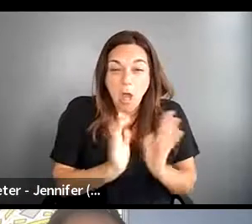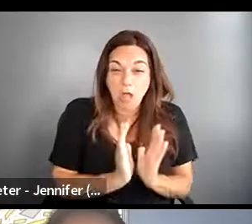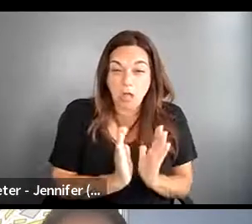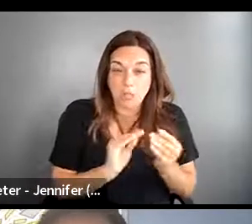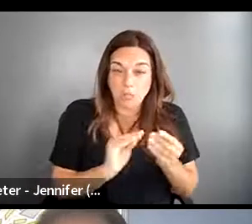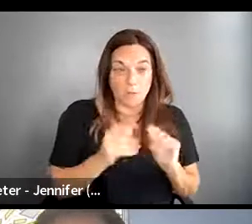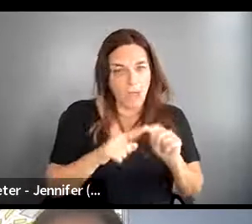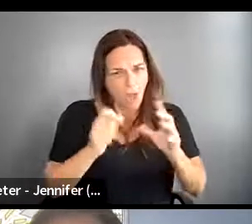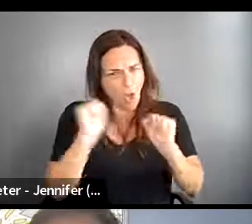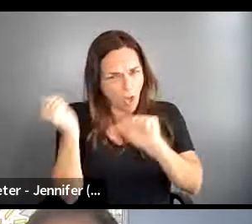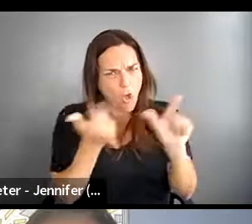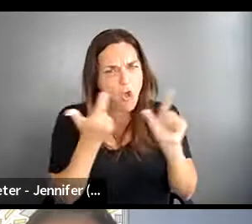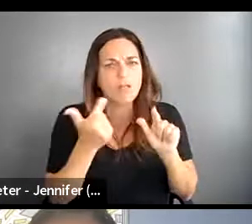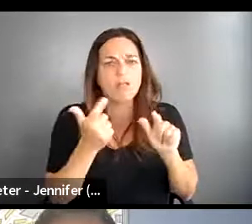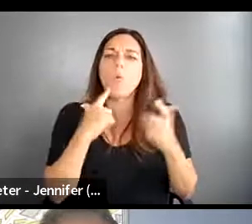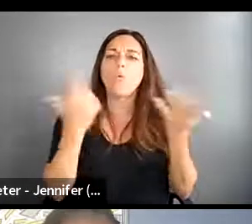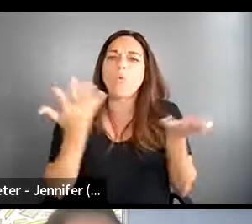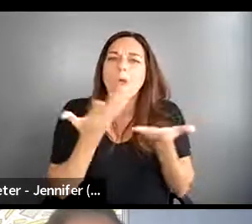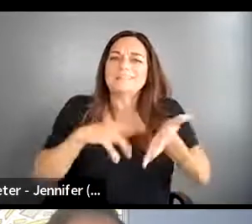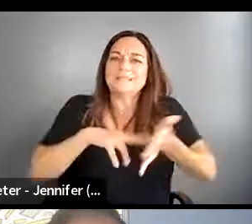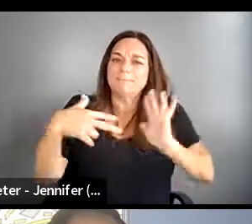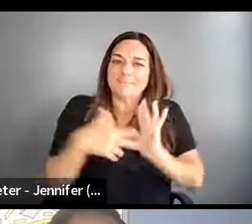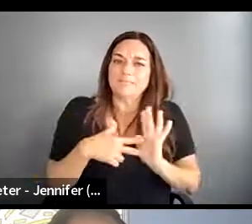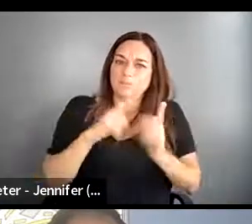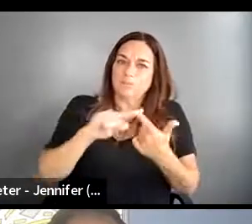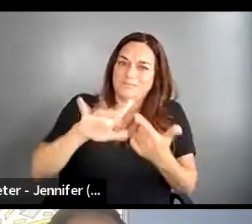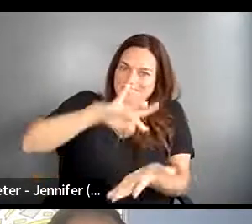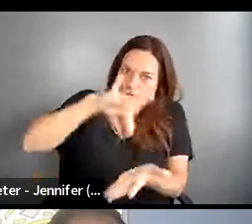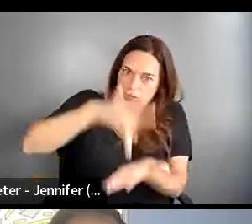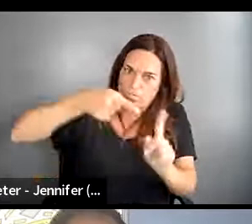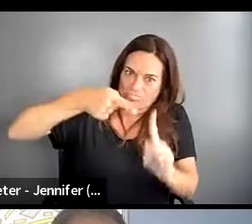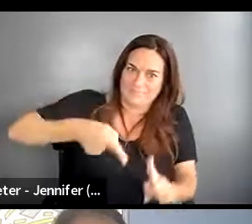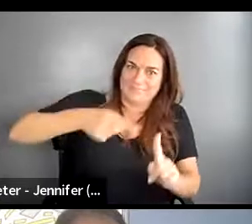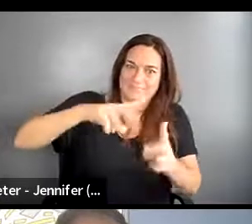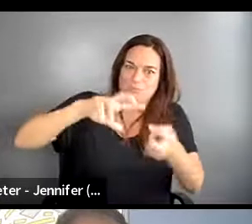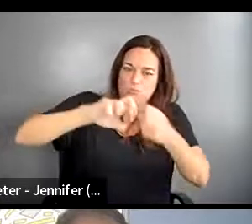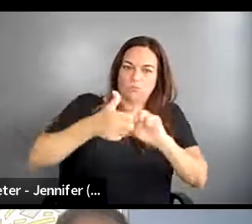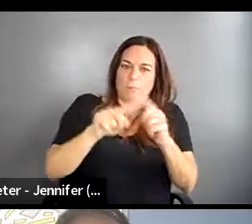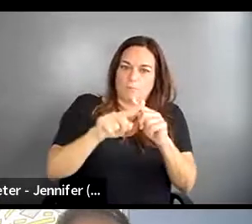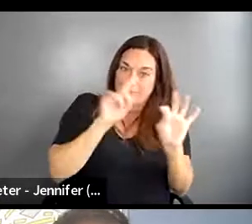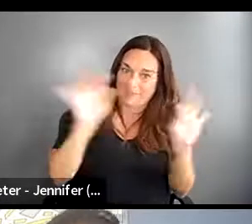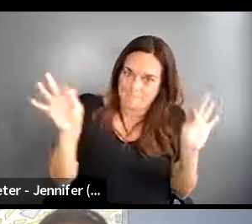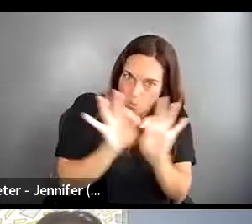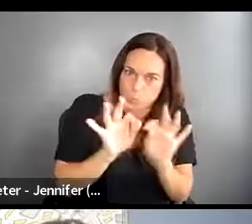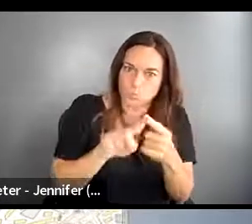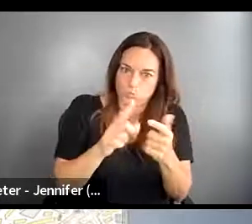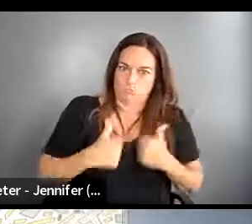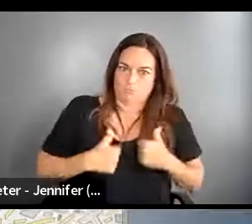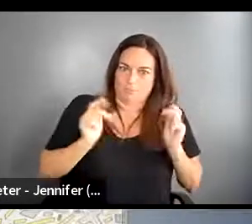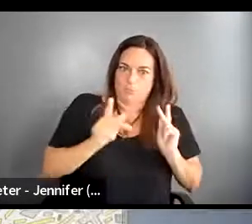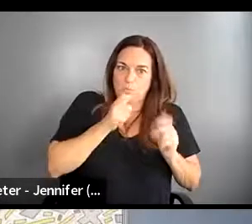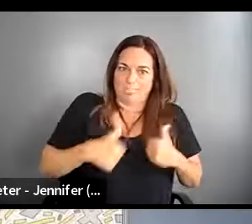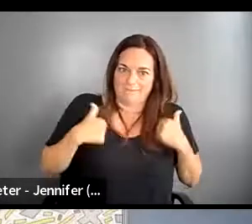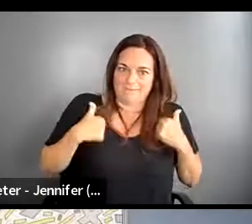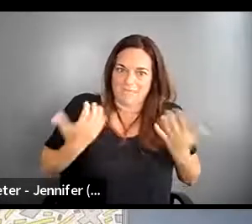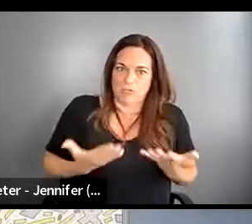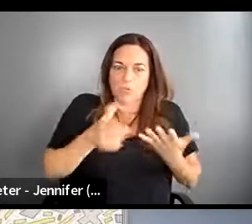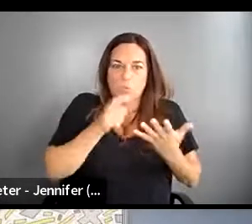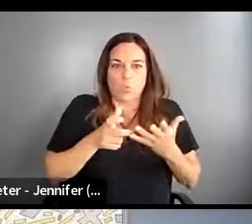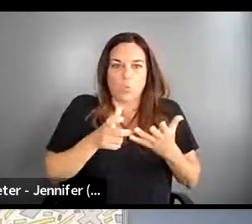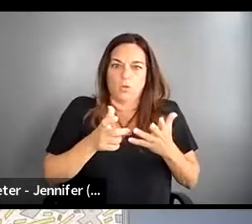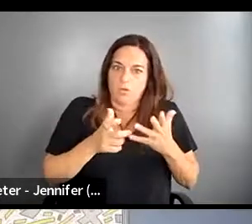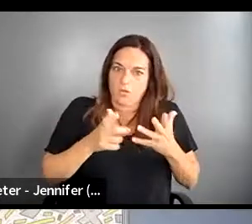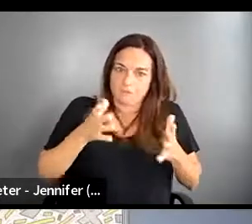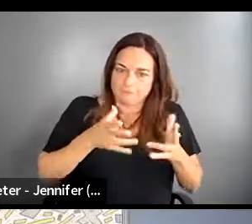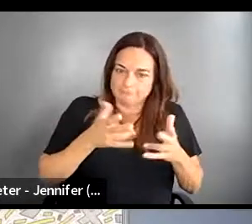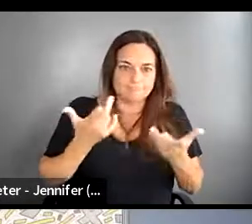us to center the issues that are actually important to residents, actually important to the people that are pulling up every